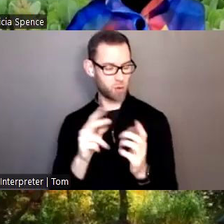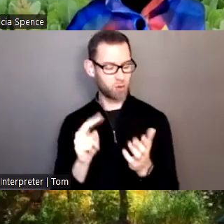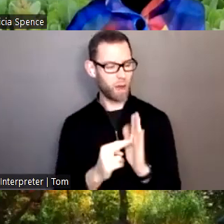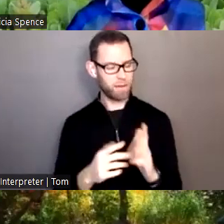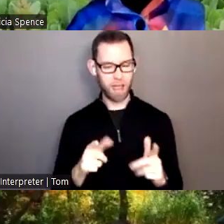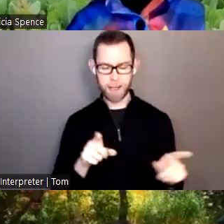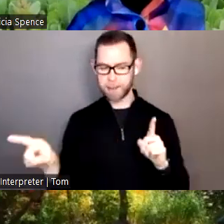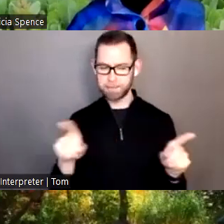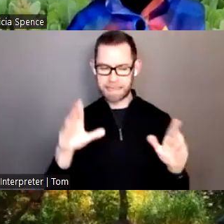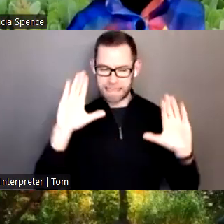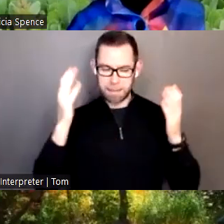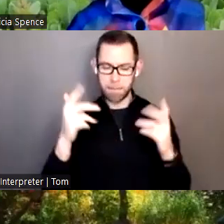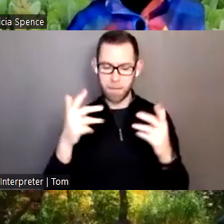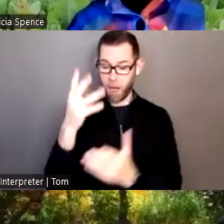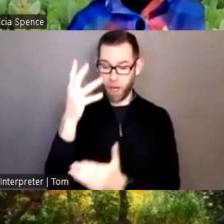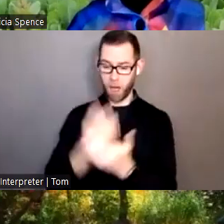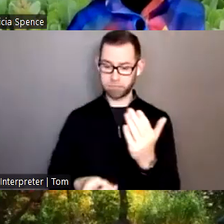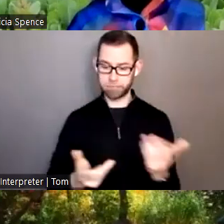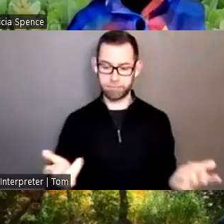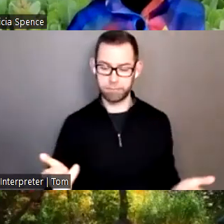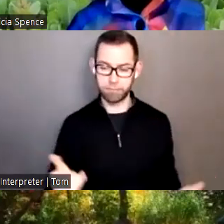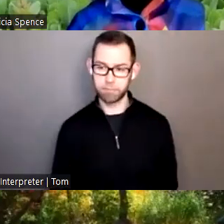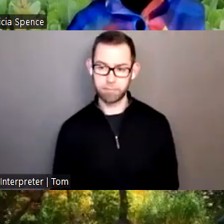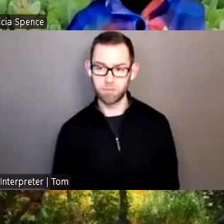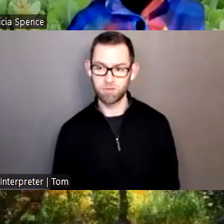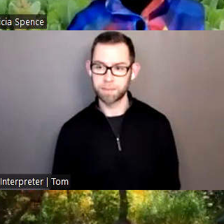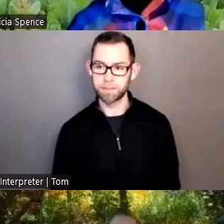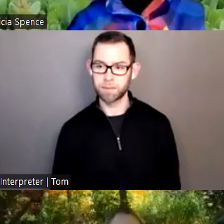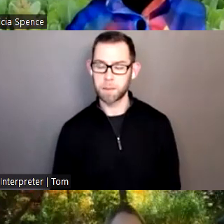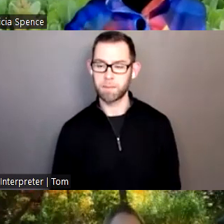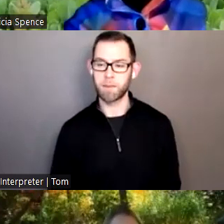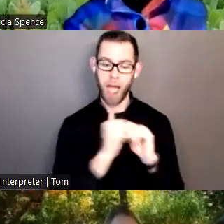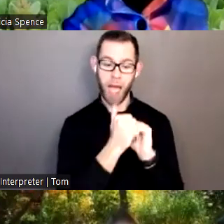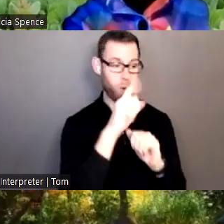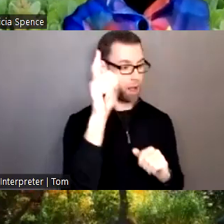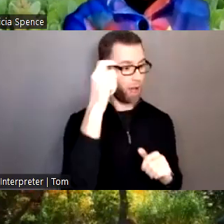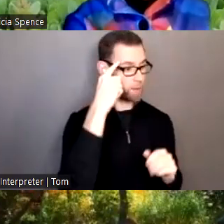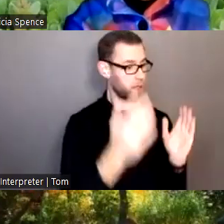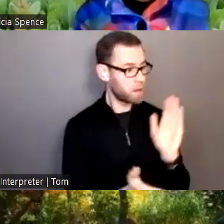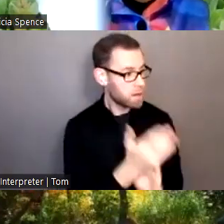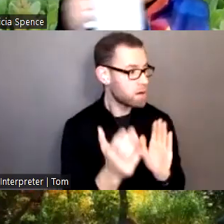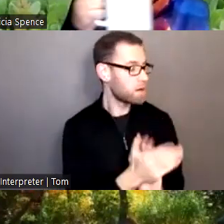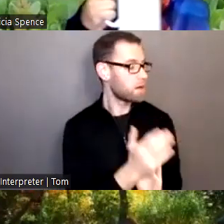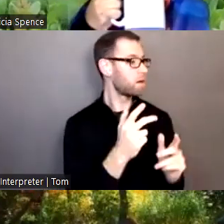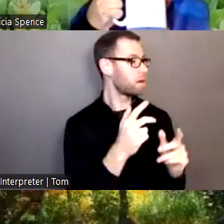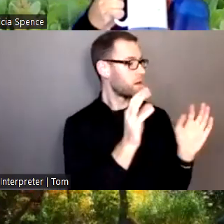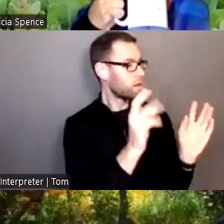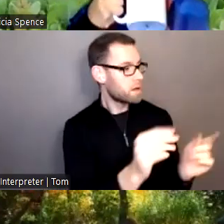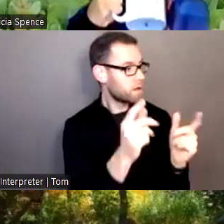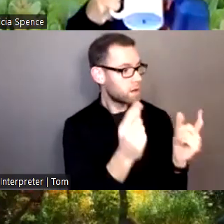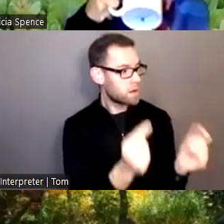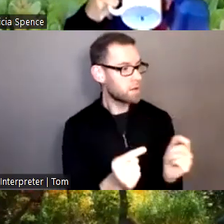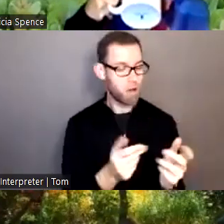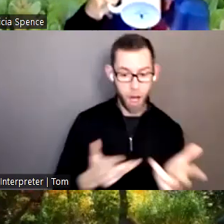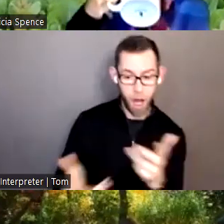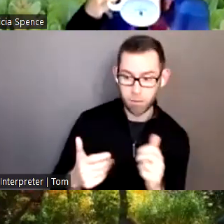think, between the way that government is interacting with the residents of